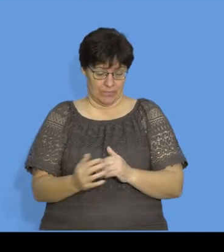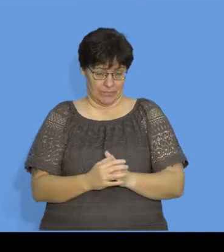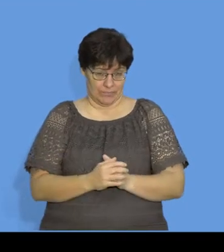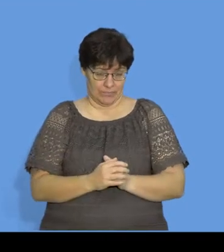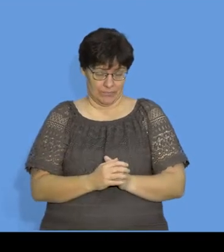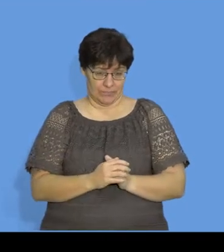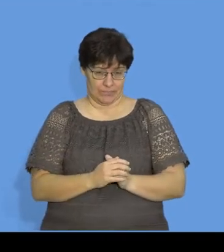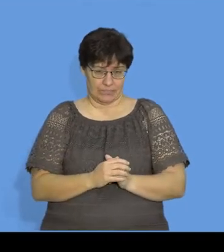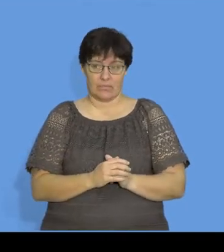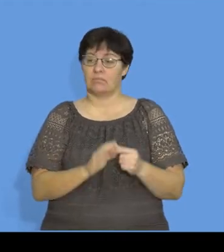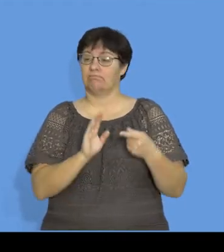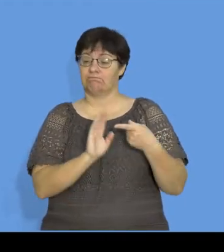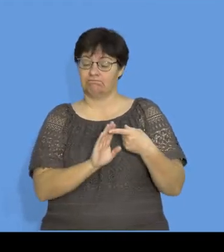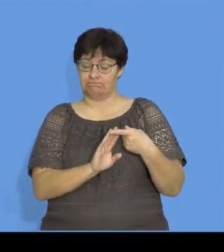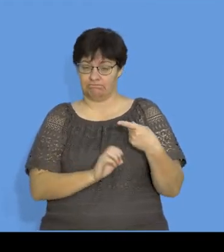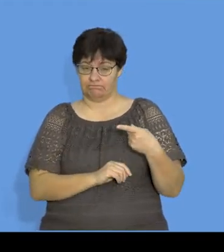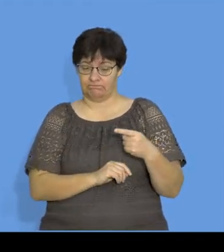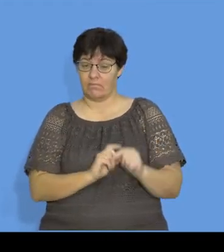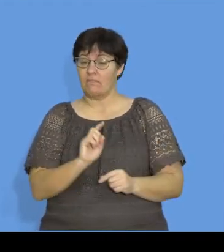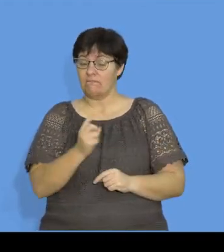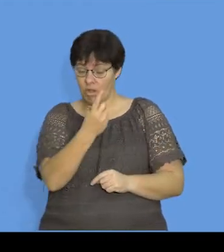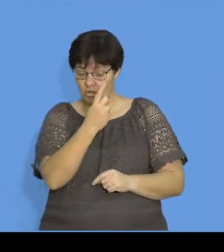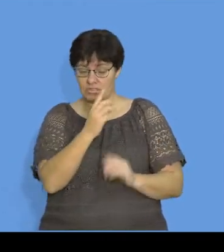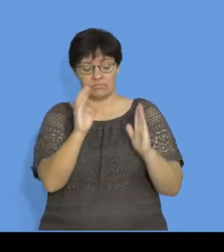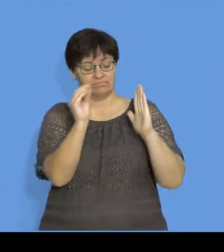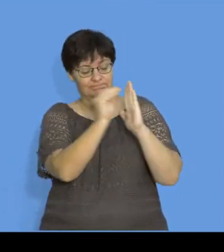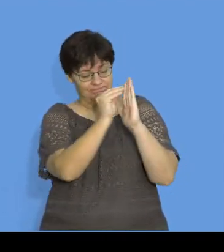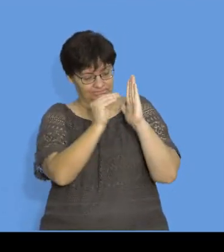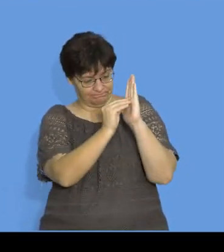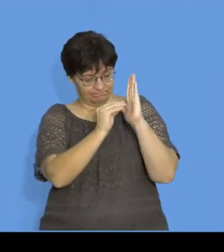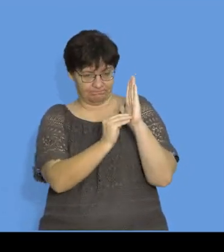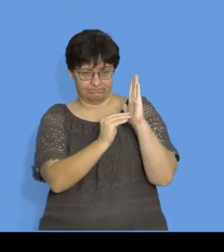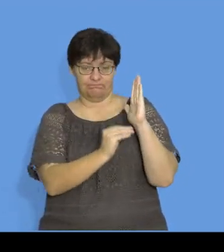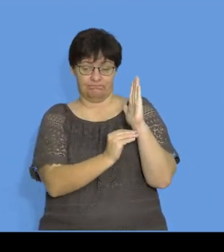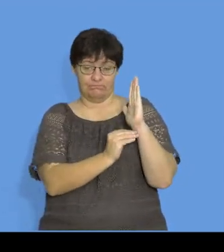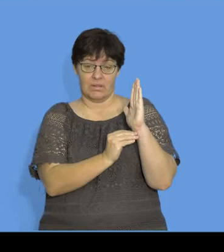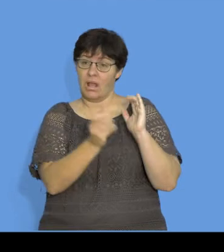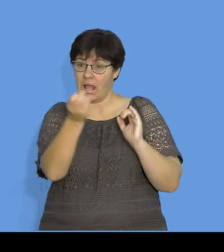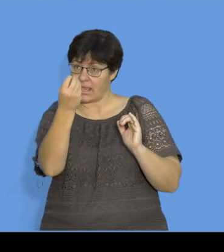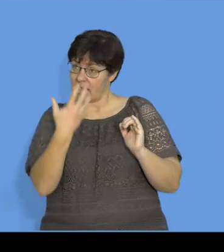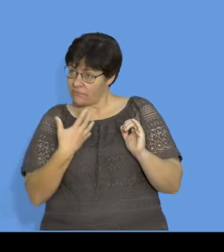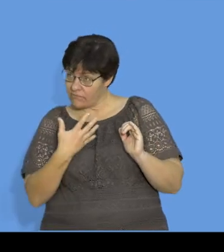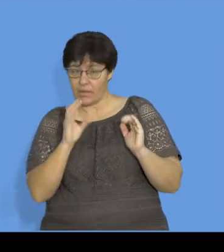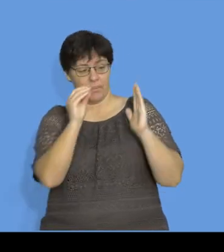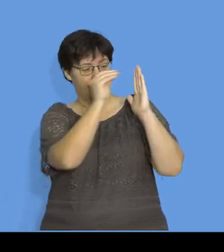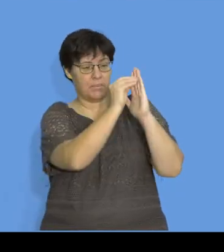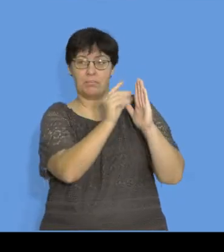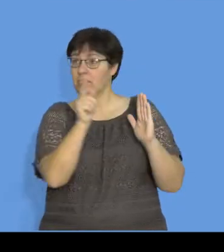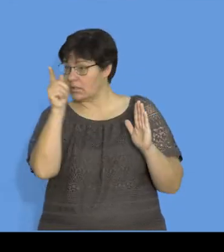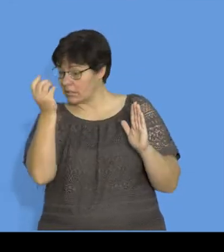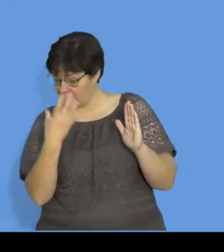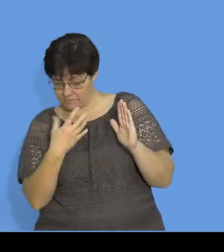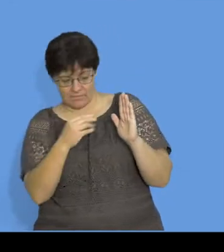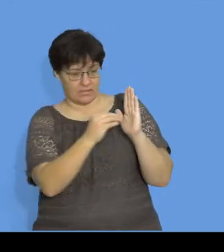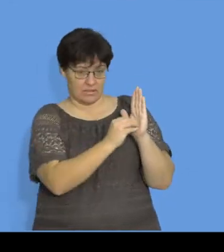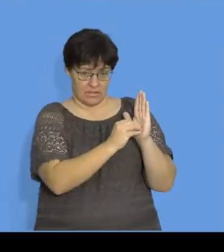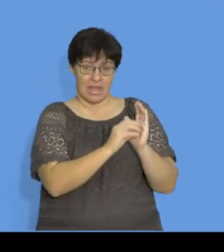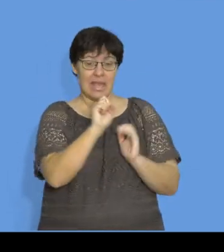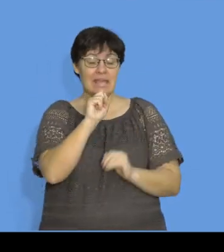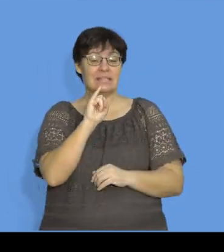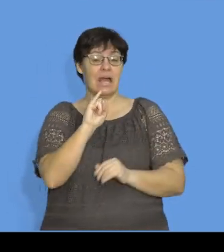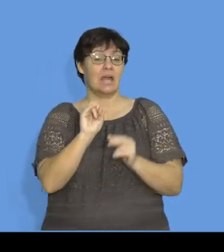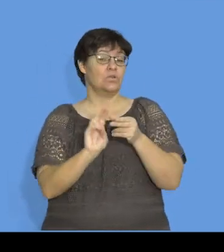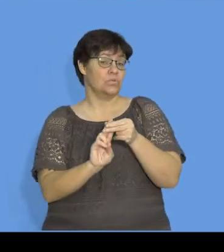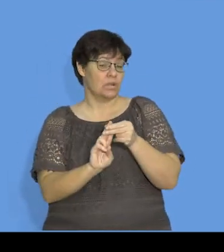being, write down everything that you've been given, okay, with the correct SI